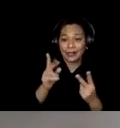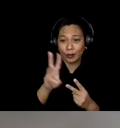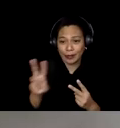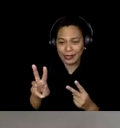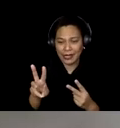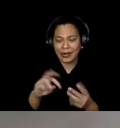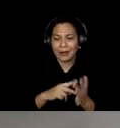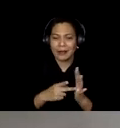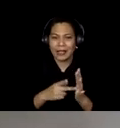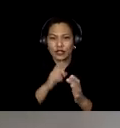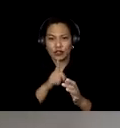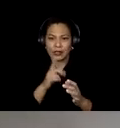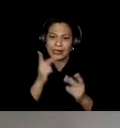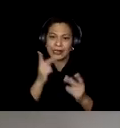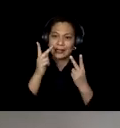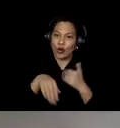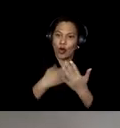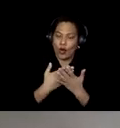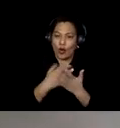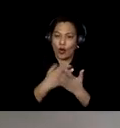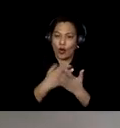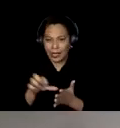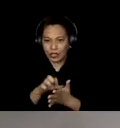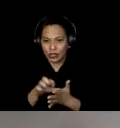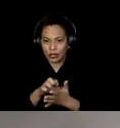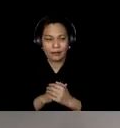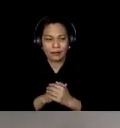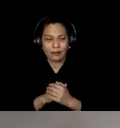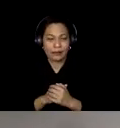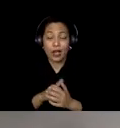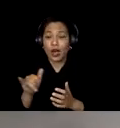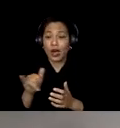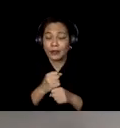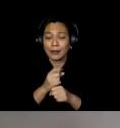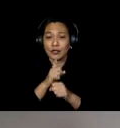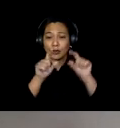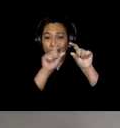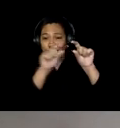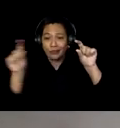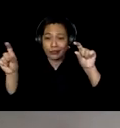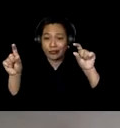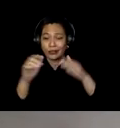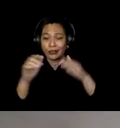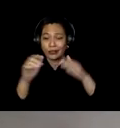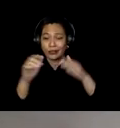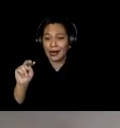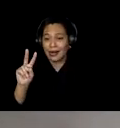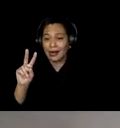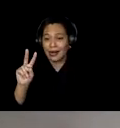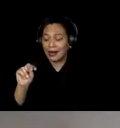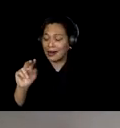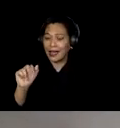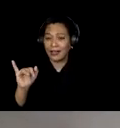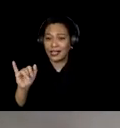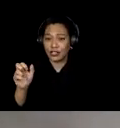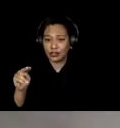pages. So other tips, just make sure you have a navigation bar up at the top so that you can people can move around